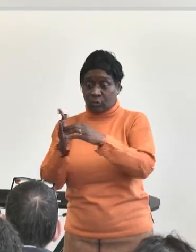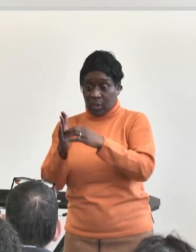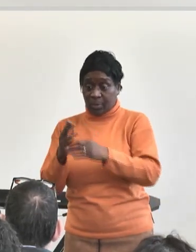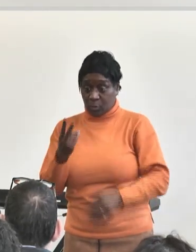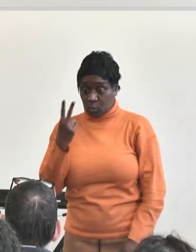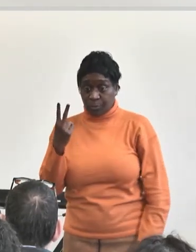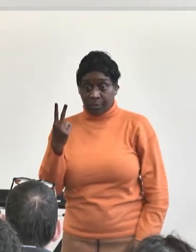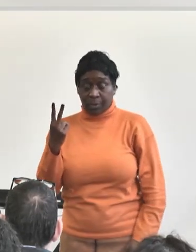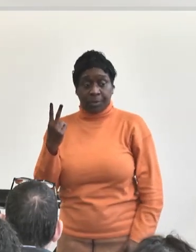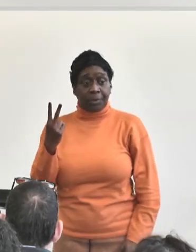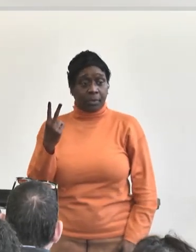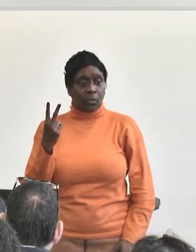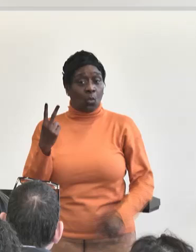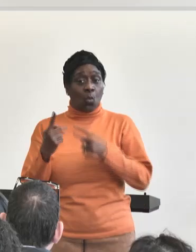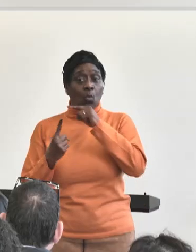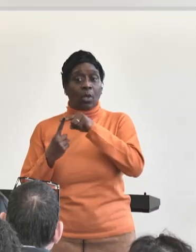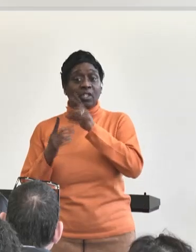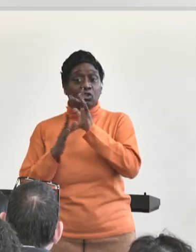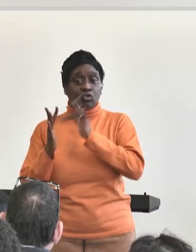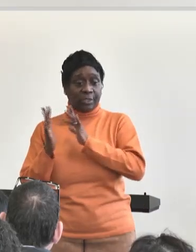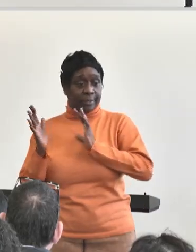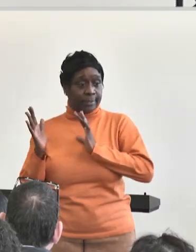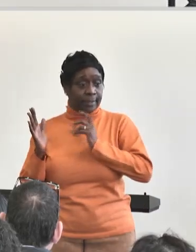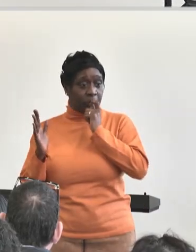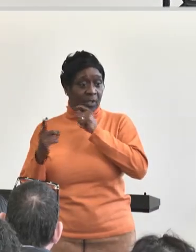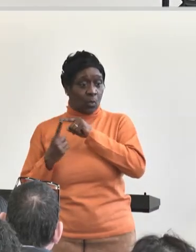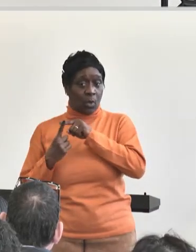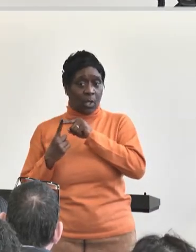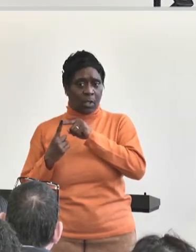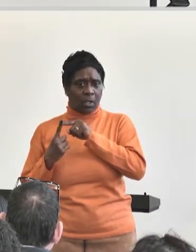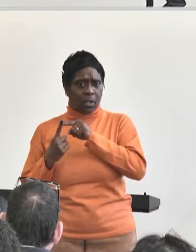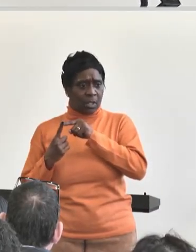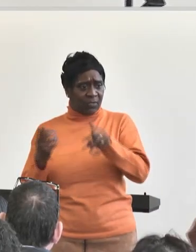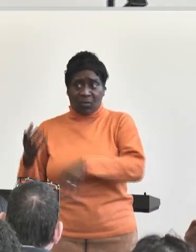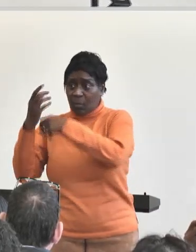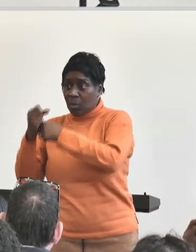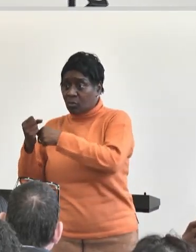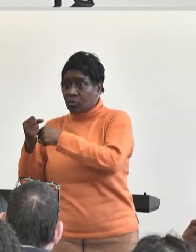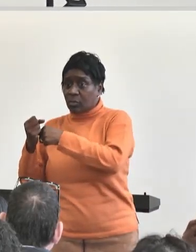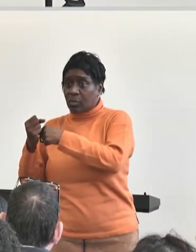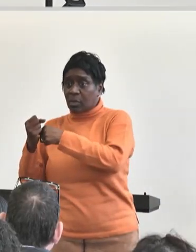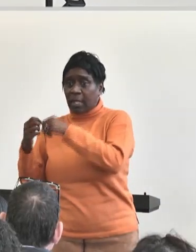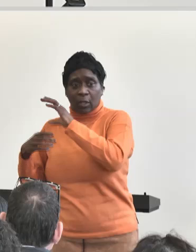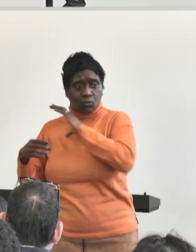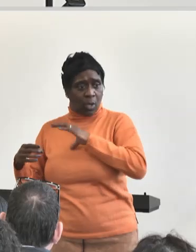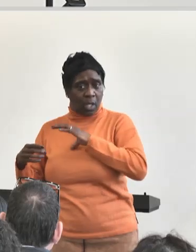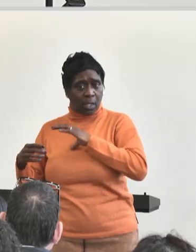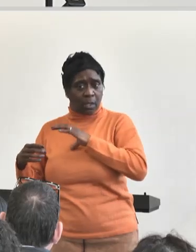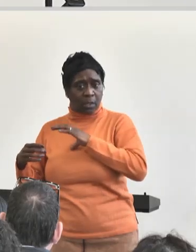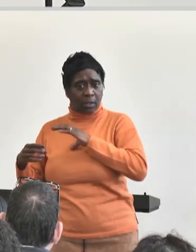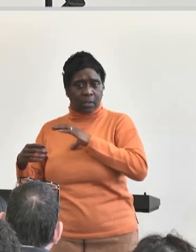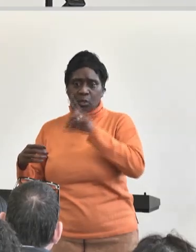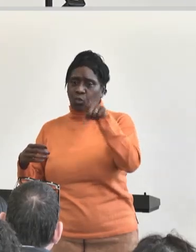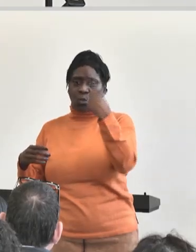llama a dos cosas en este Number one is Jesus. Número uno es Jesús. If you never put your faith in Jesus, si no puso su fe en Jesús, there's no